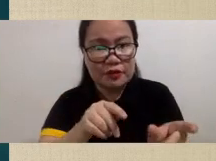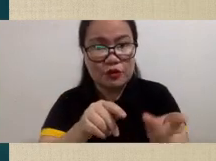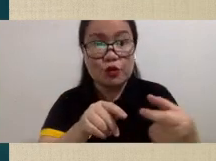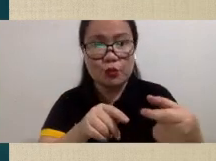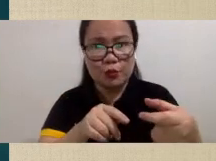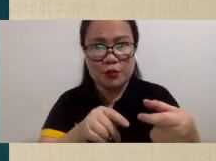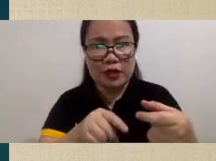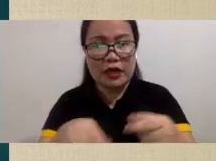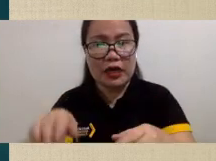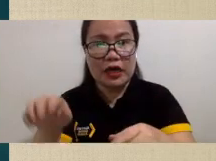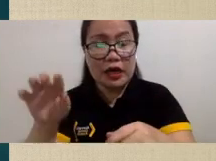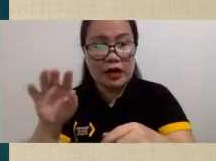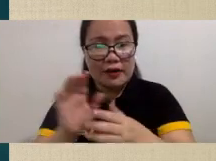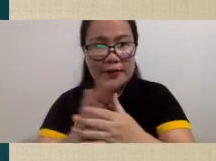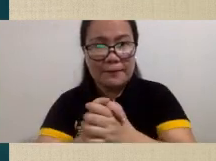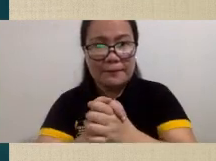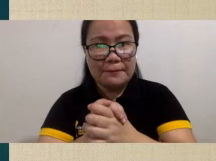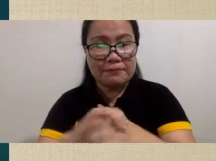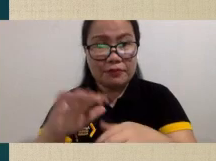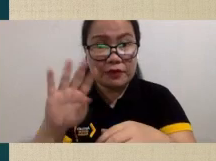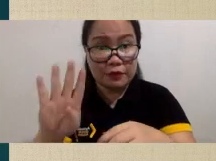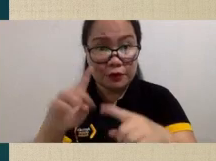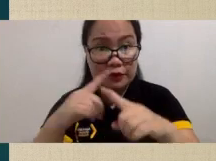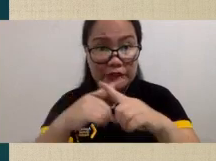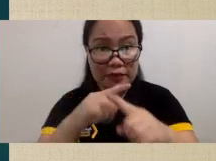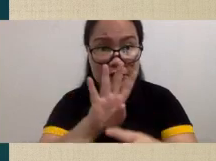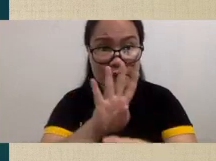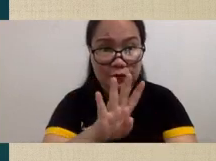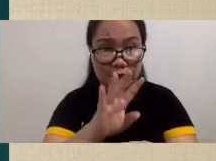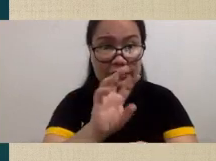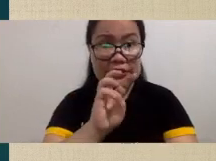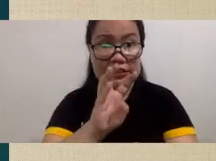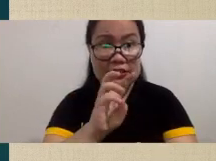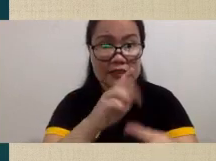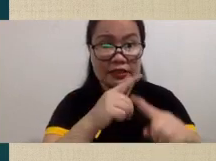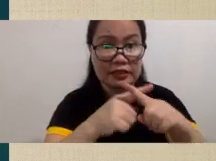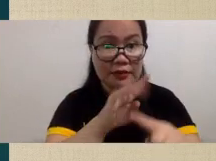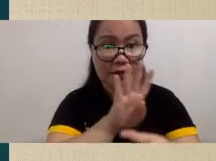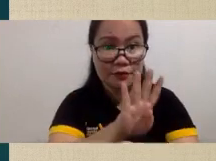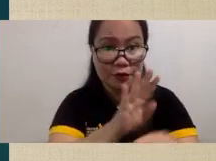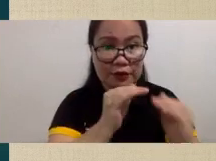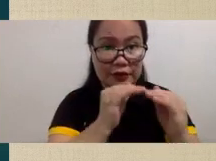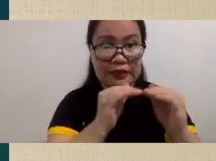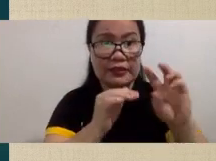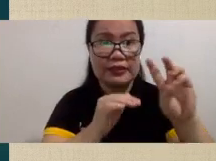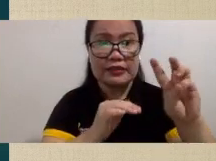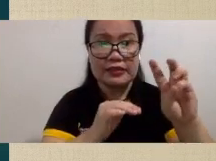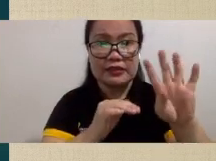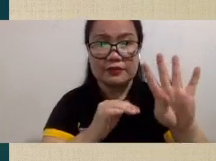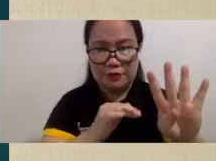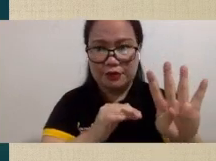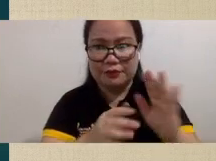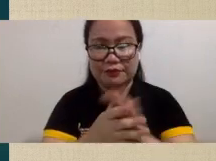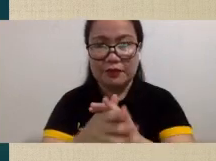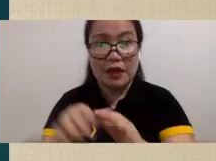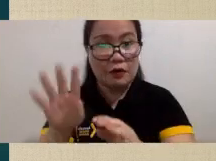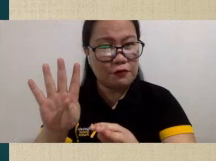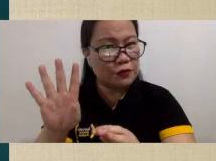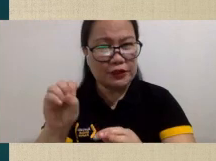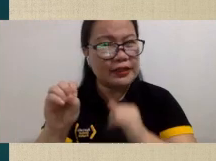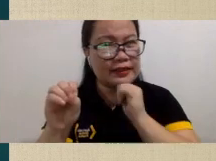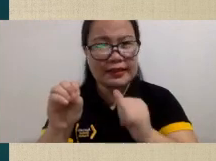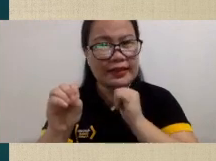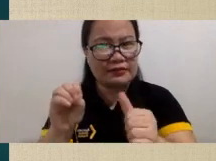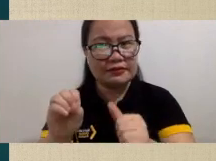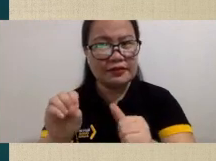16 times 4, that is 64. And then 40, this is not a perfect